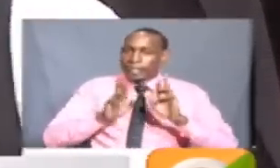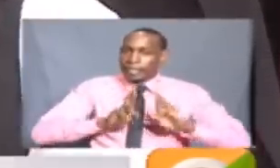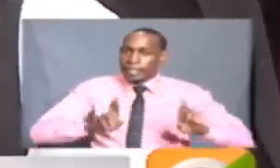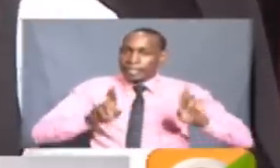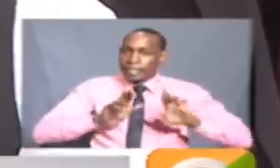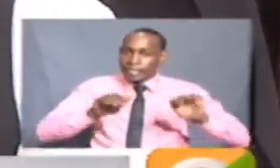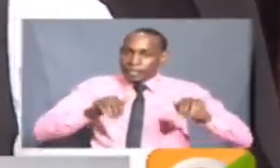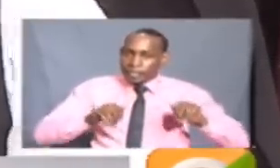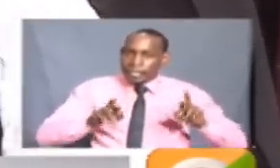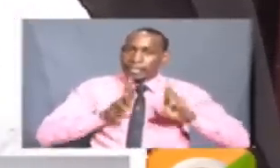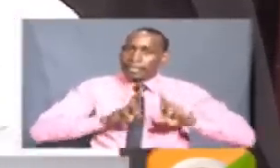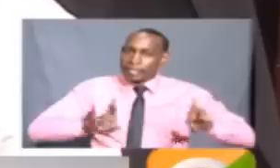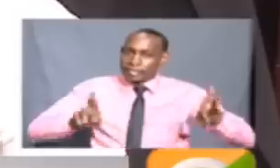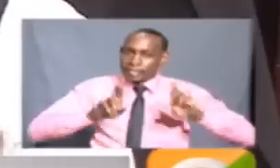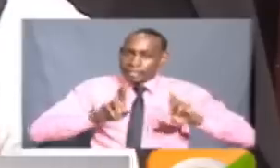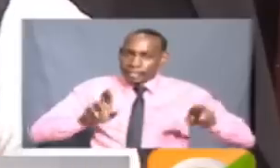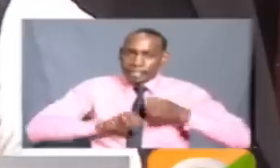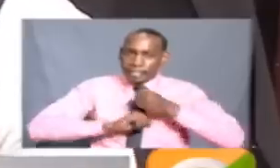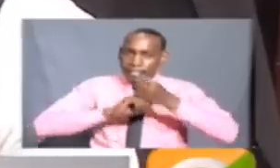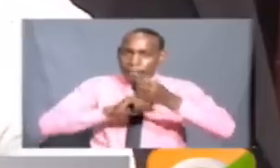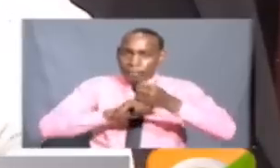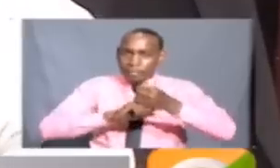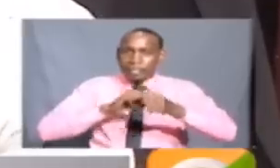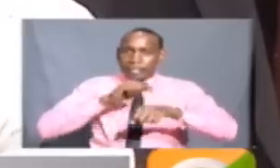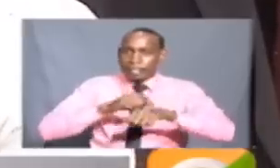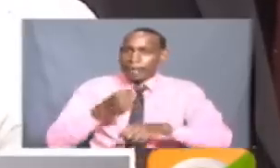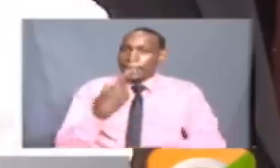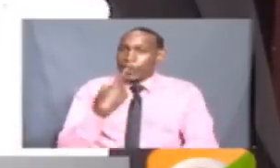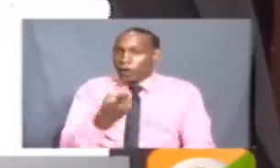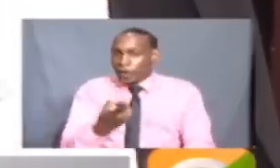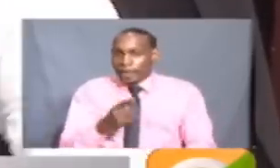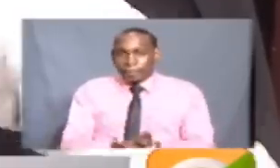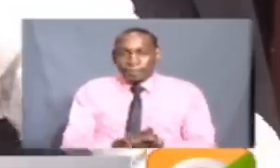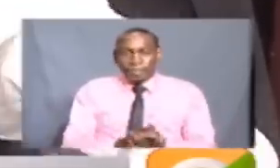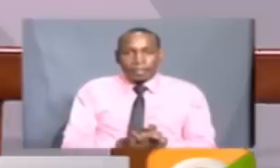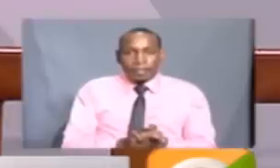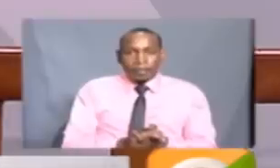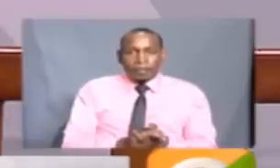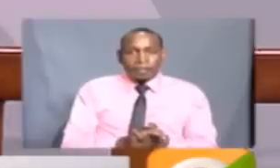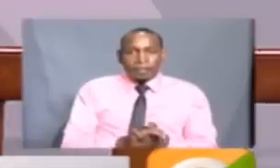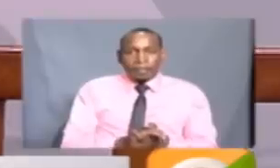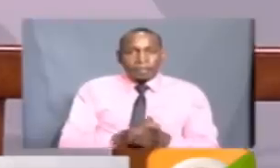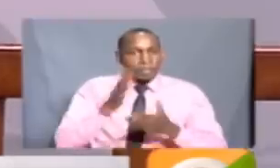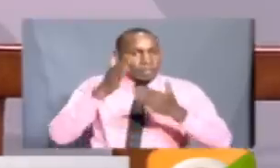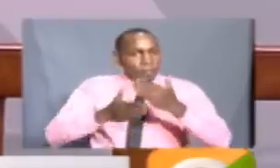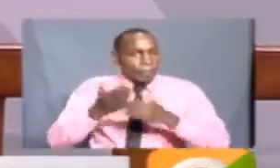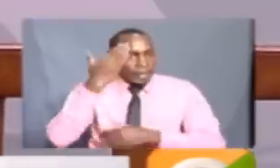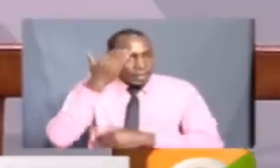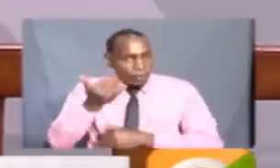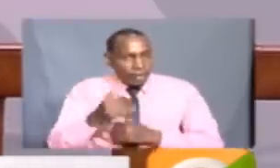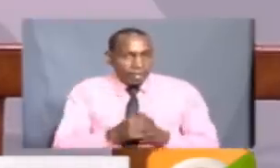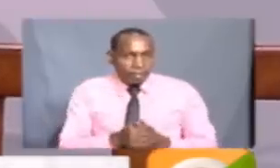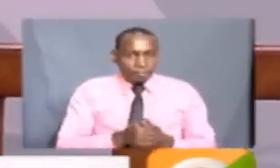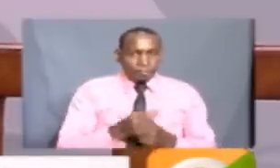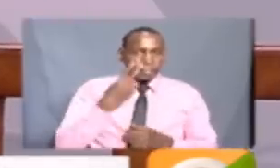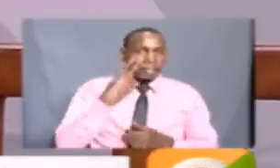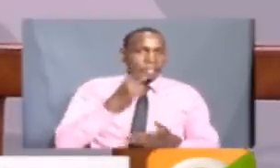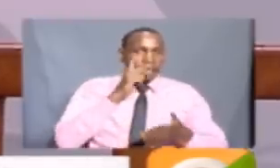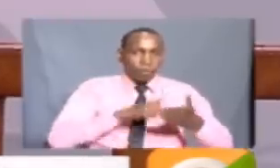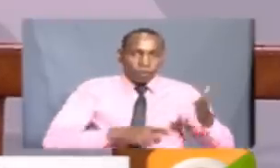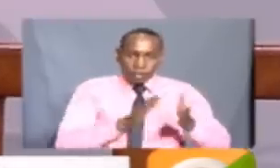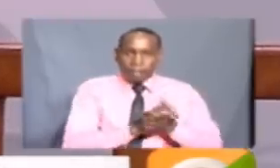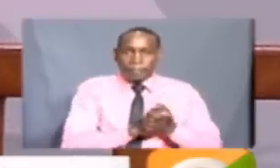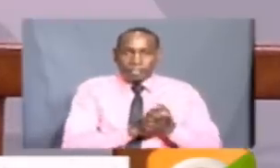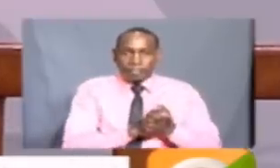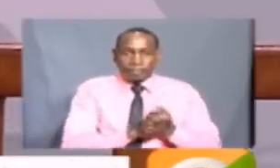and willing to back him when he says something. What is stopping him? Let us look at what is happening in context.